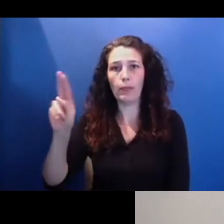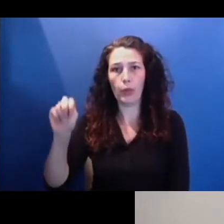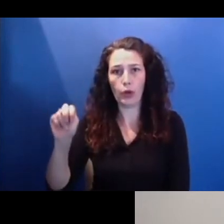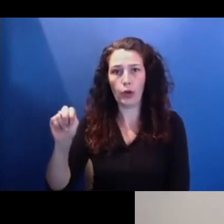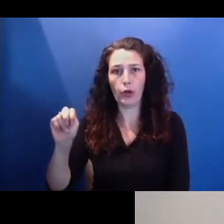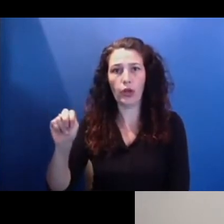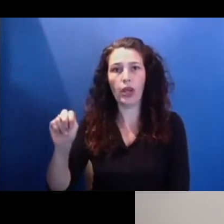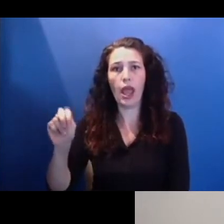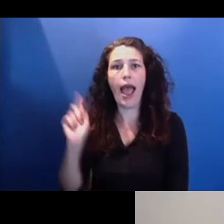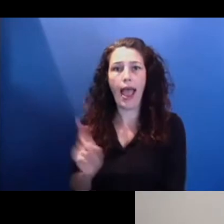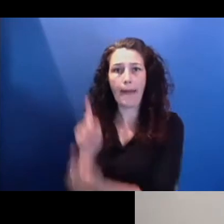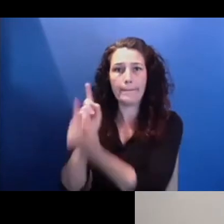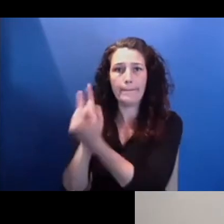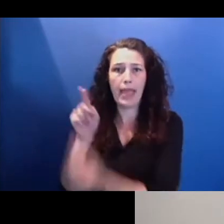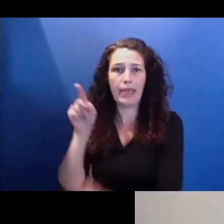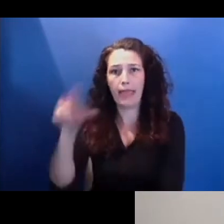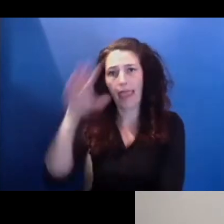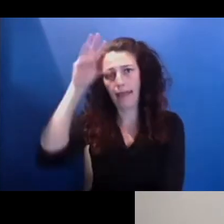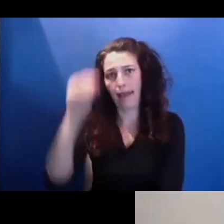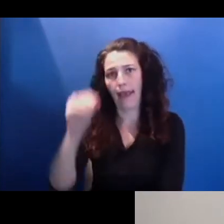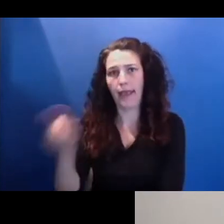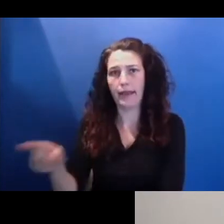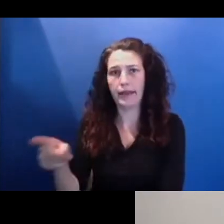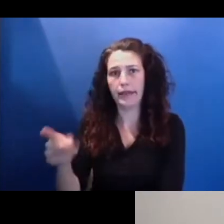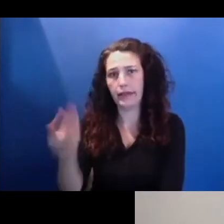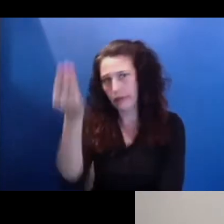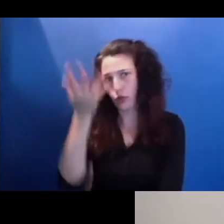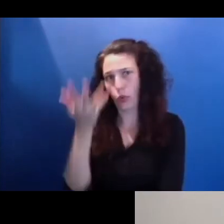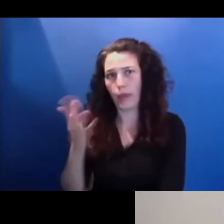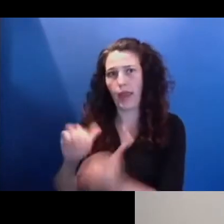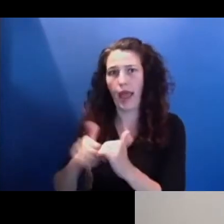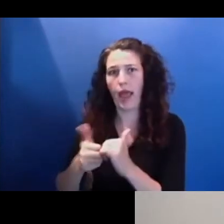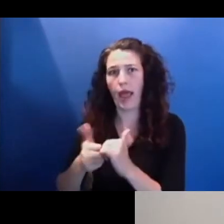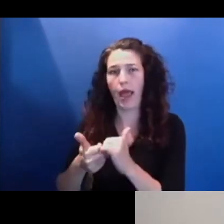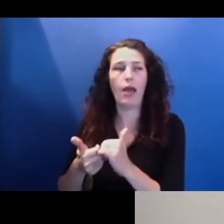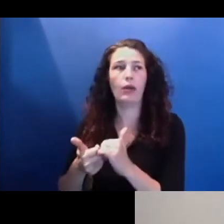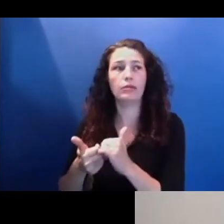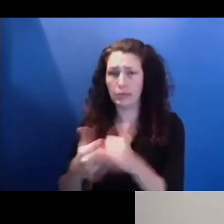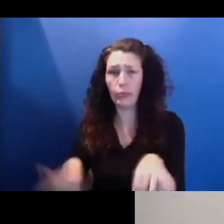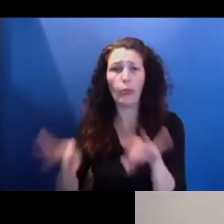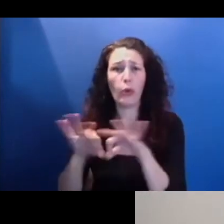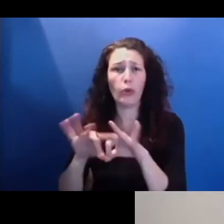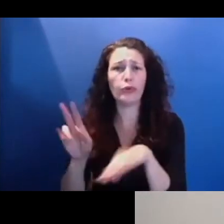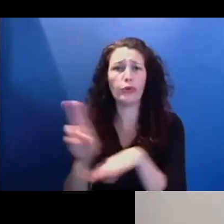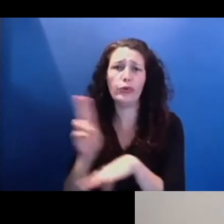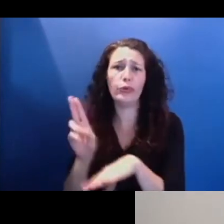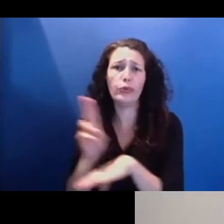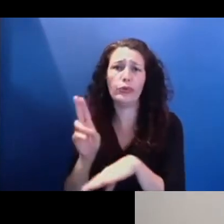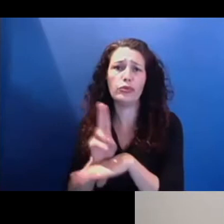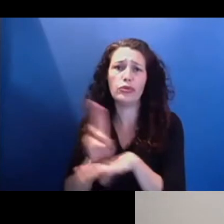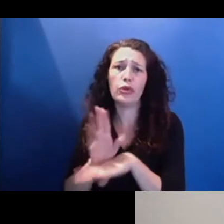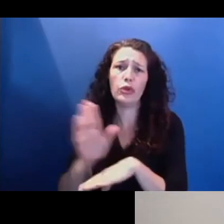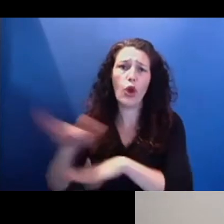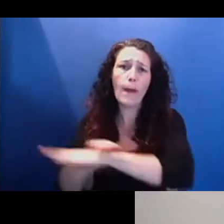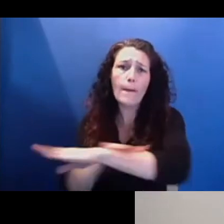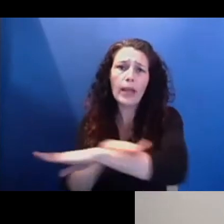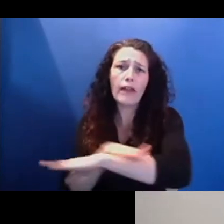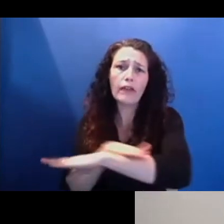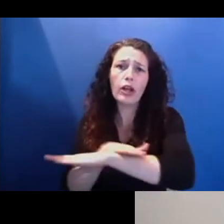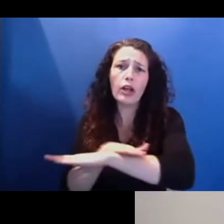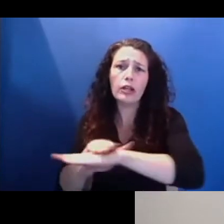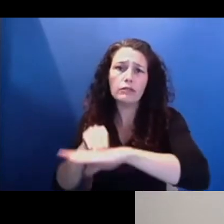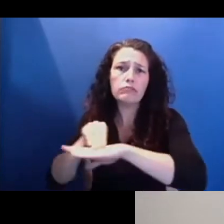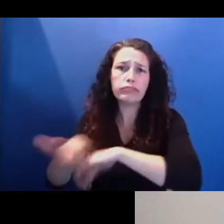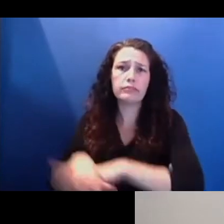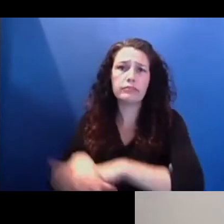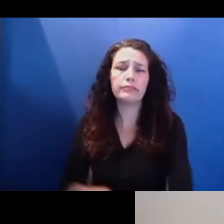important it is to use your influence and your platform, and just speaking to people, and what that can do to you.